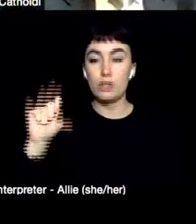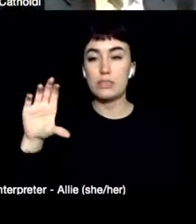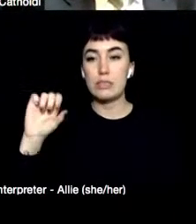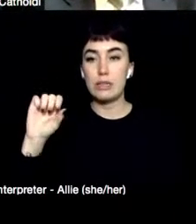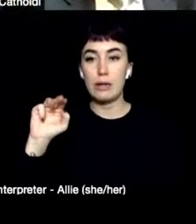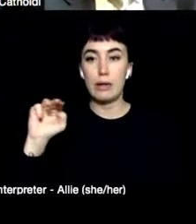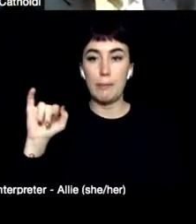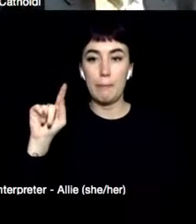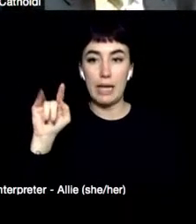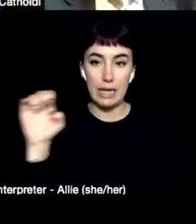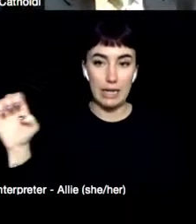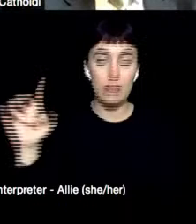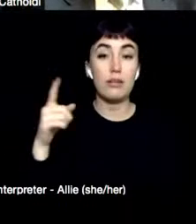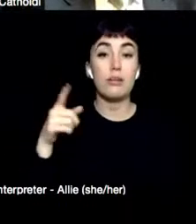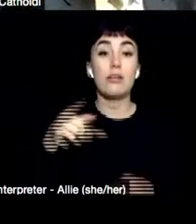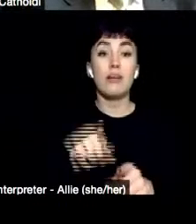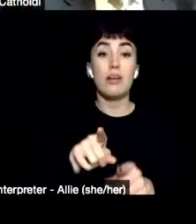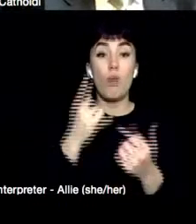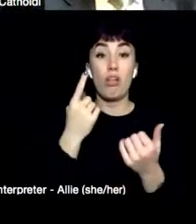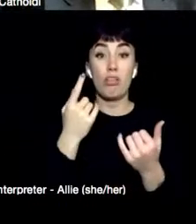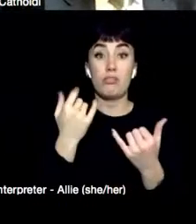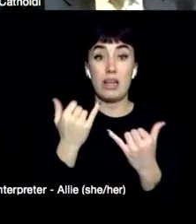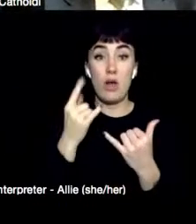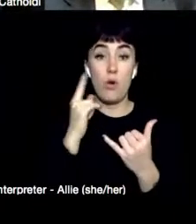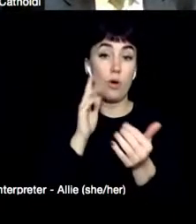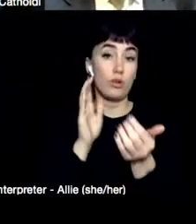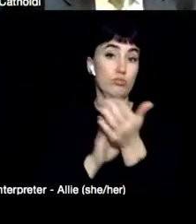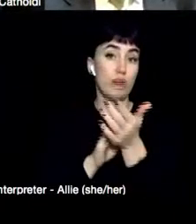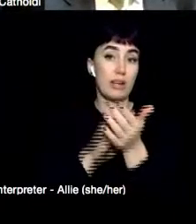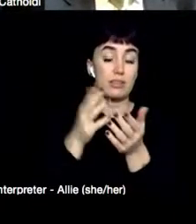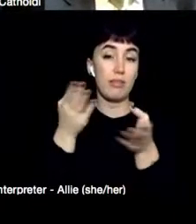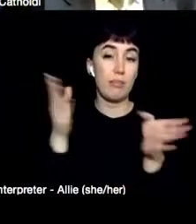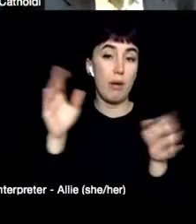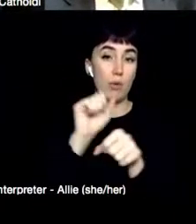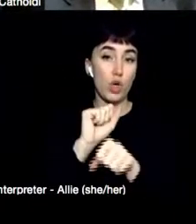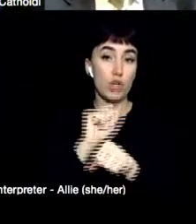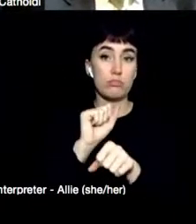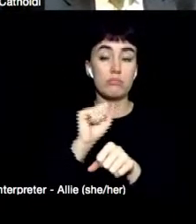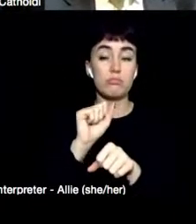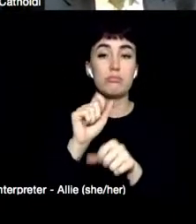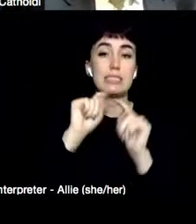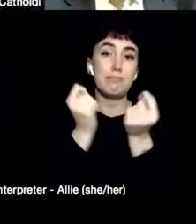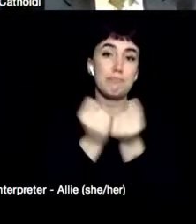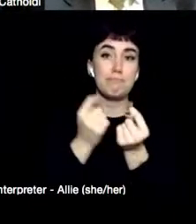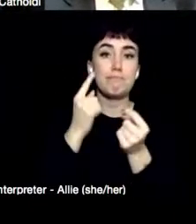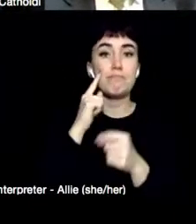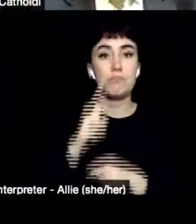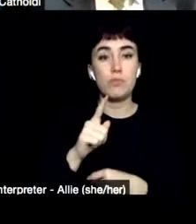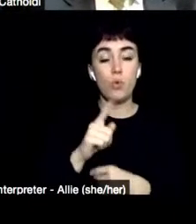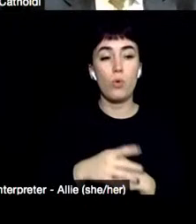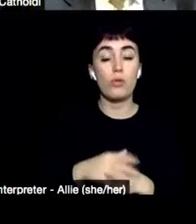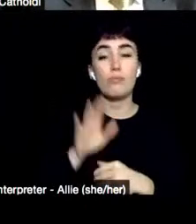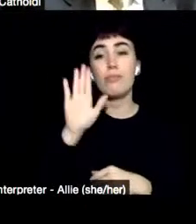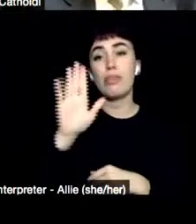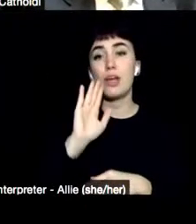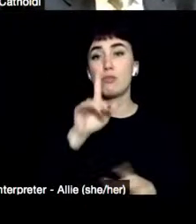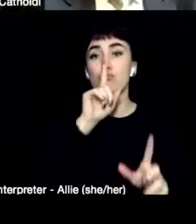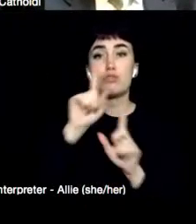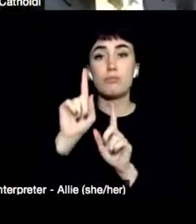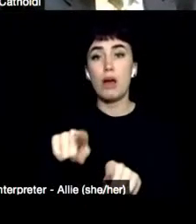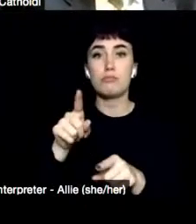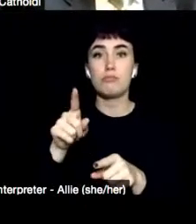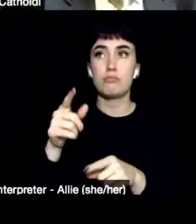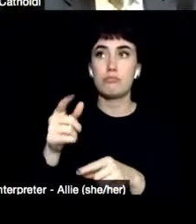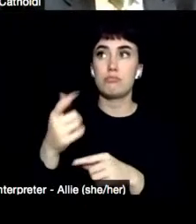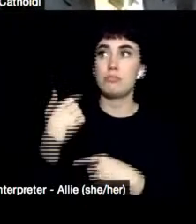And while we have the moment, I do want to praise the Public Works team for their responses this